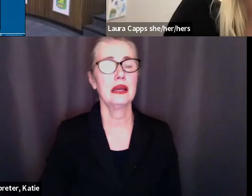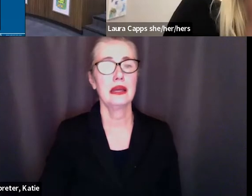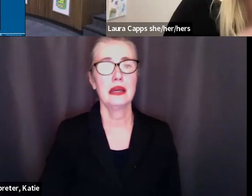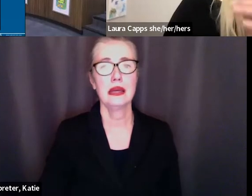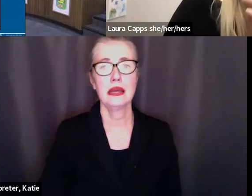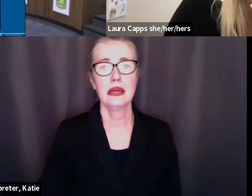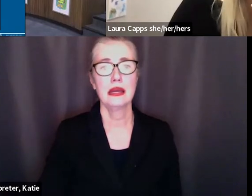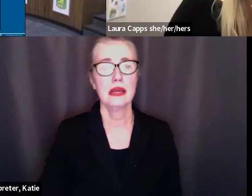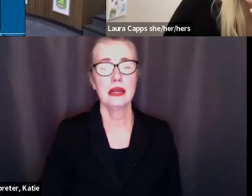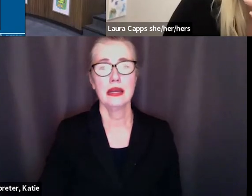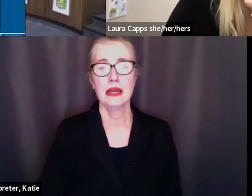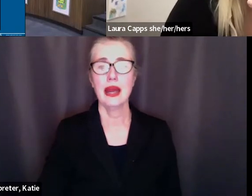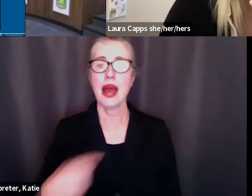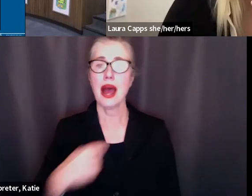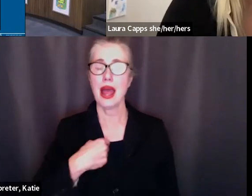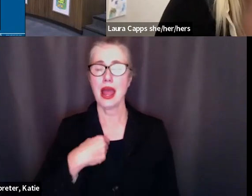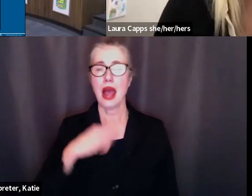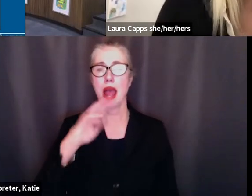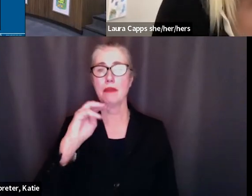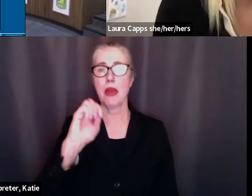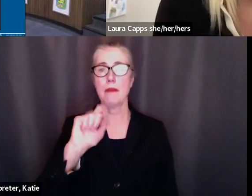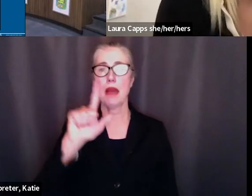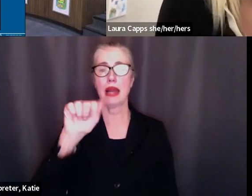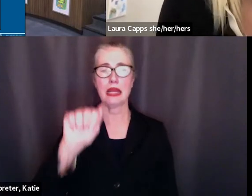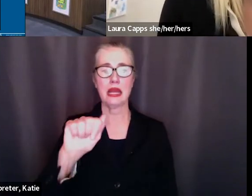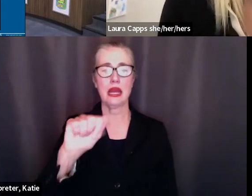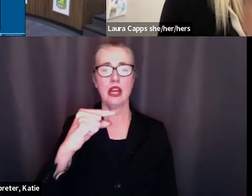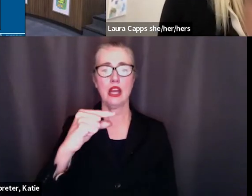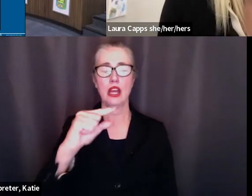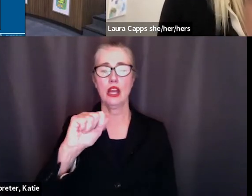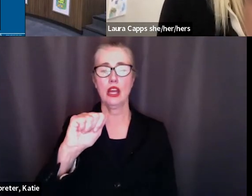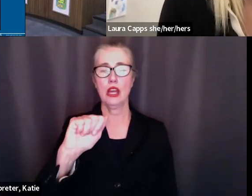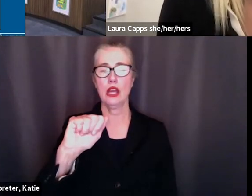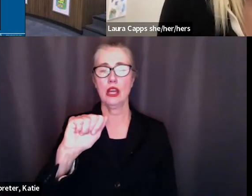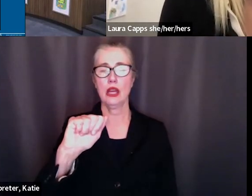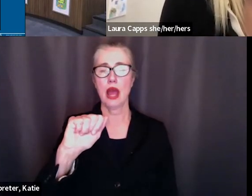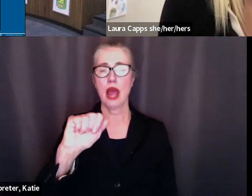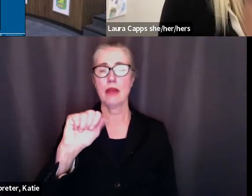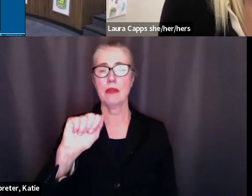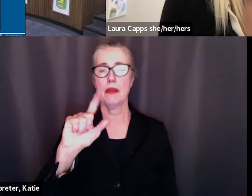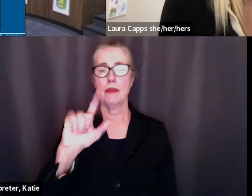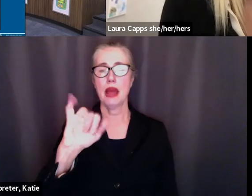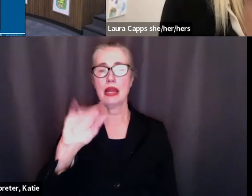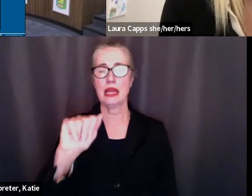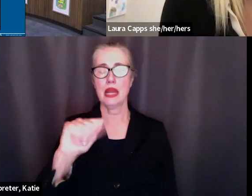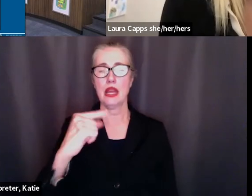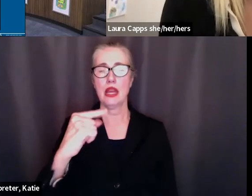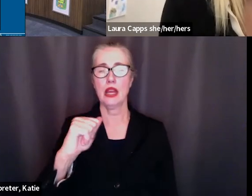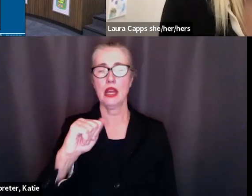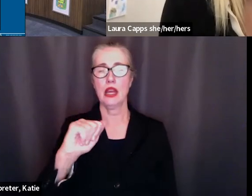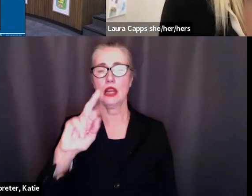my name is malay garcia can you hear me yes